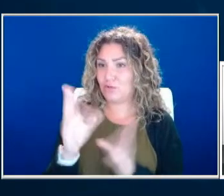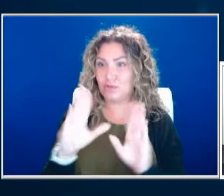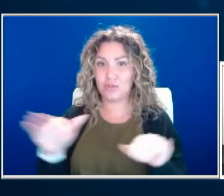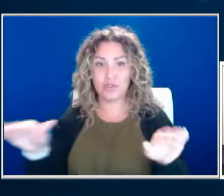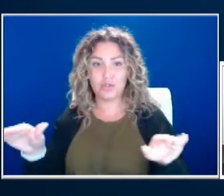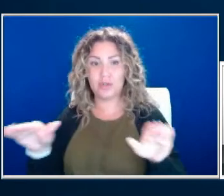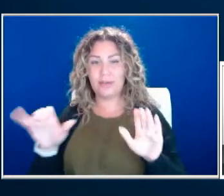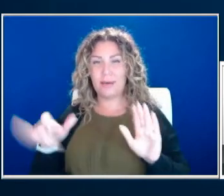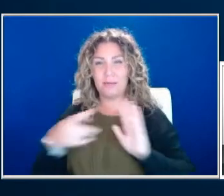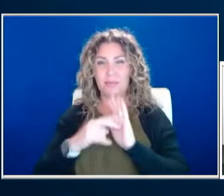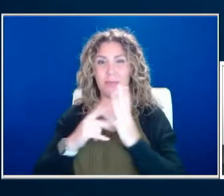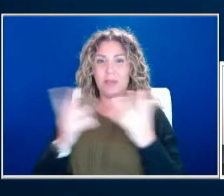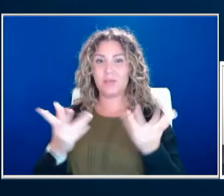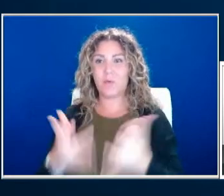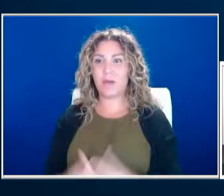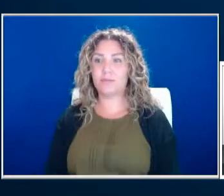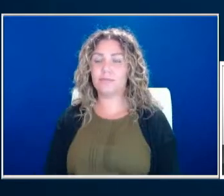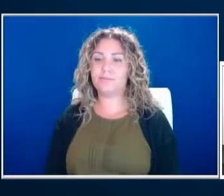indicate?